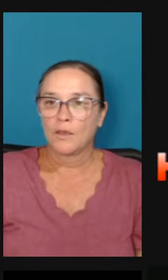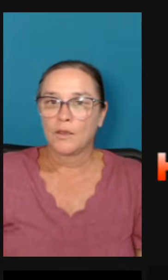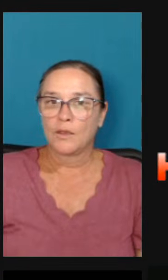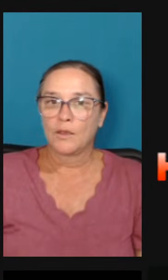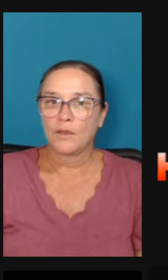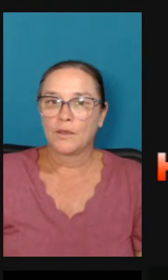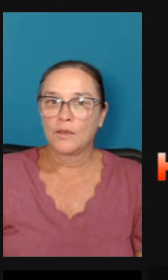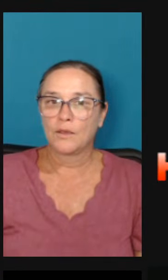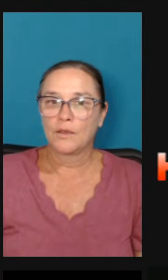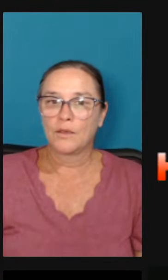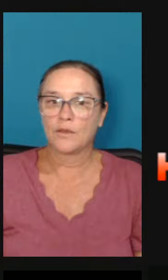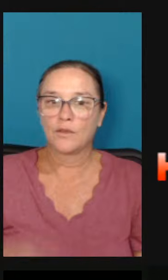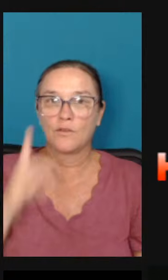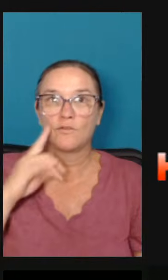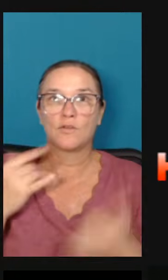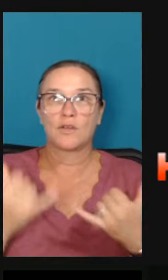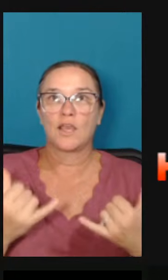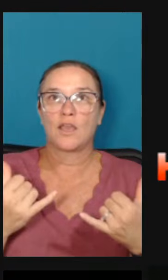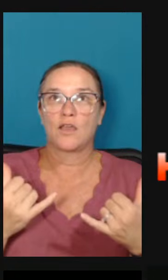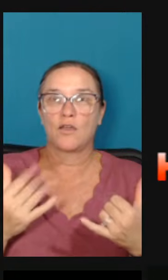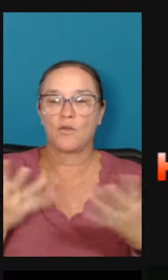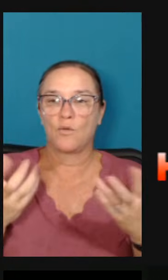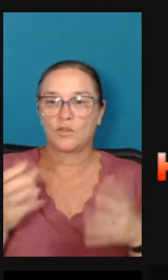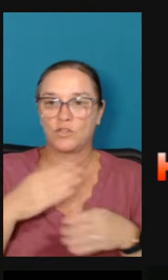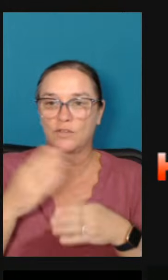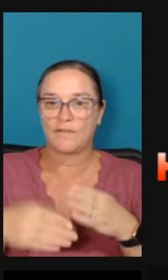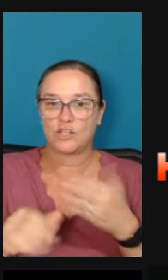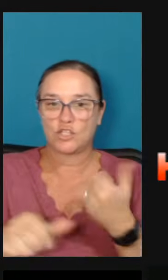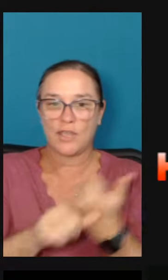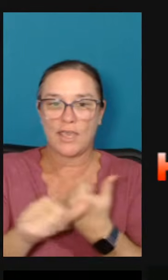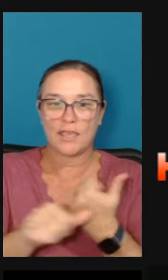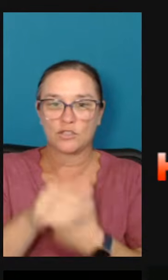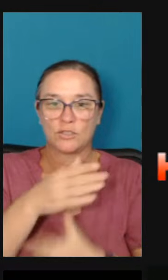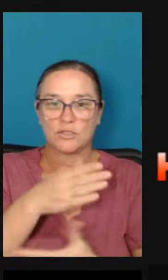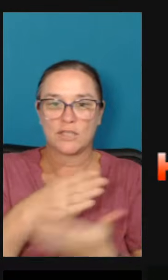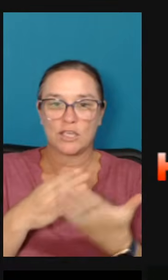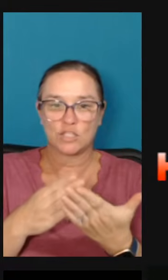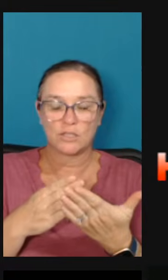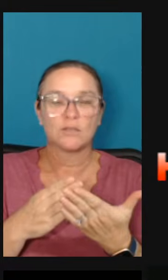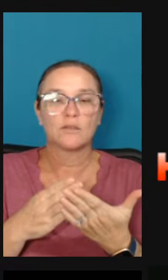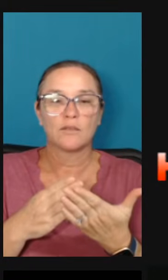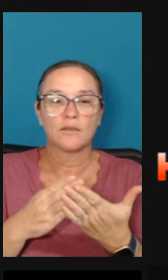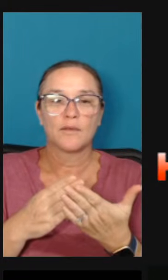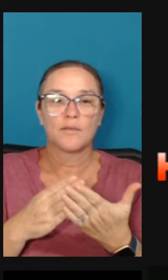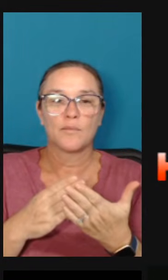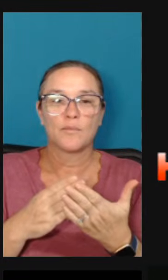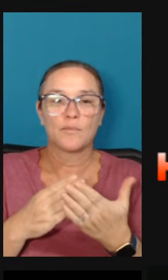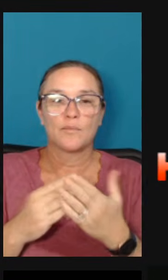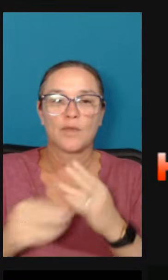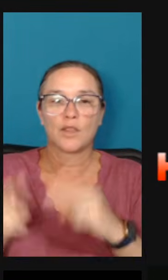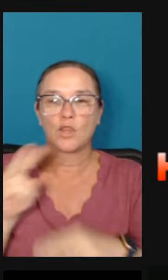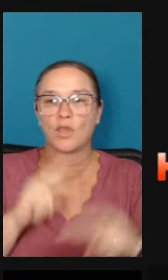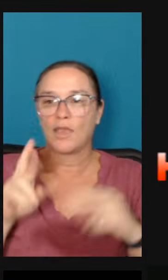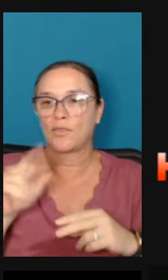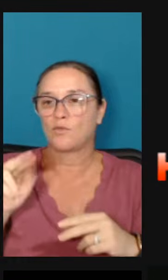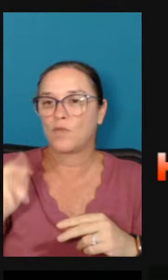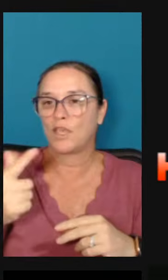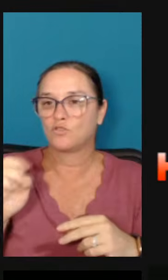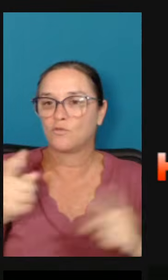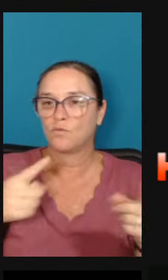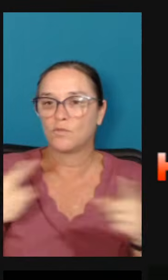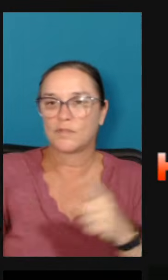for now, I just wanted to wrap up our hazard section by just reviewing the range of what's out there.